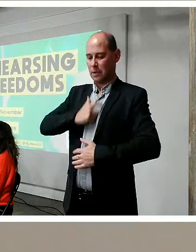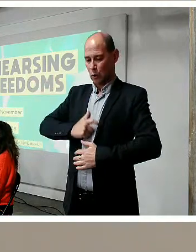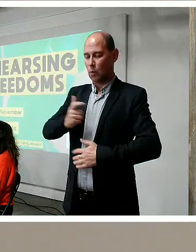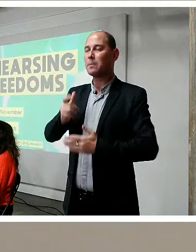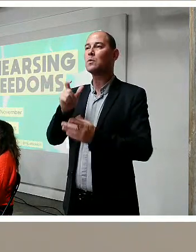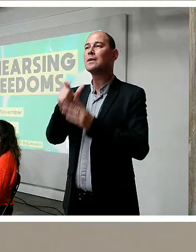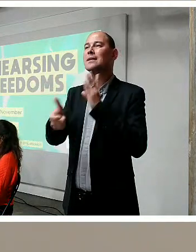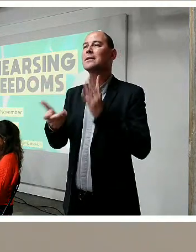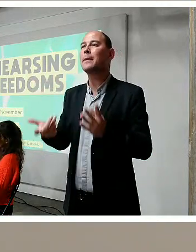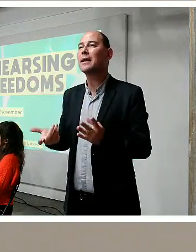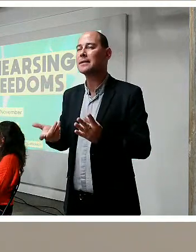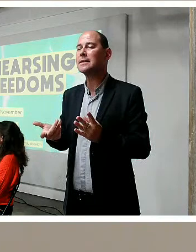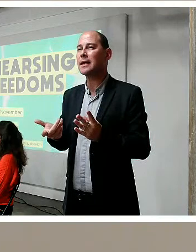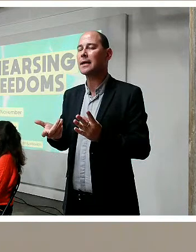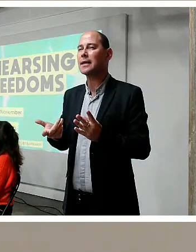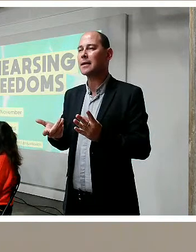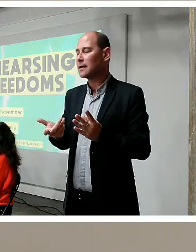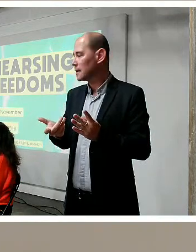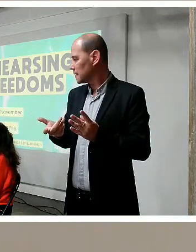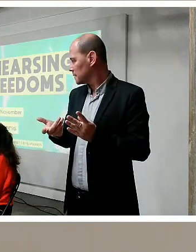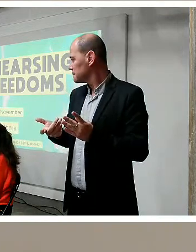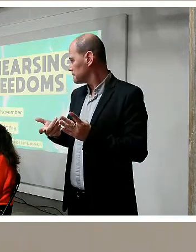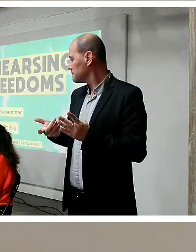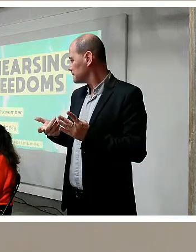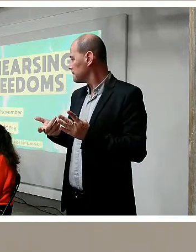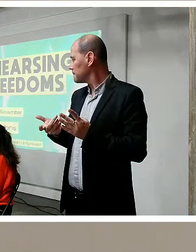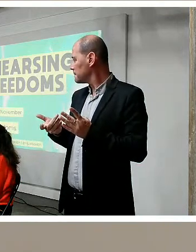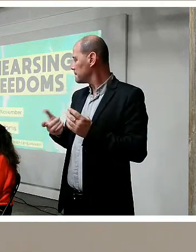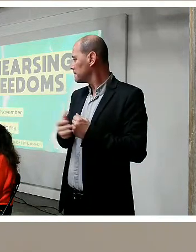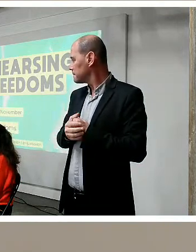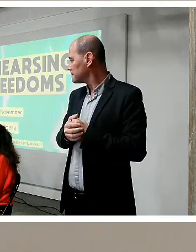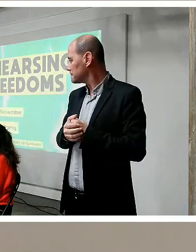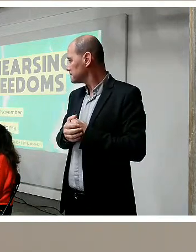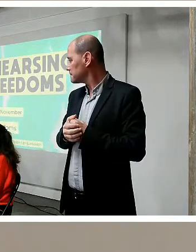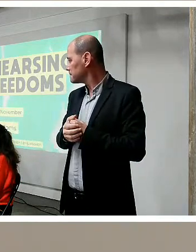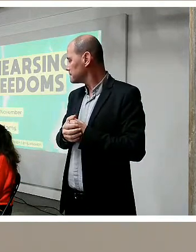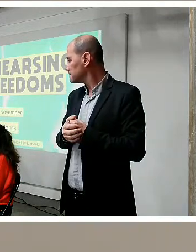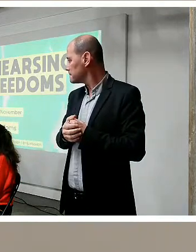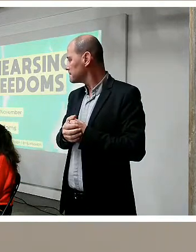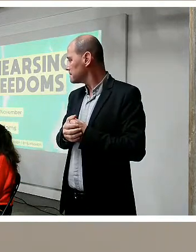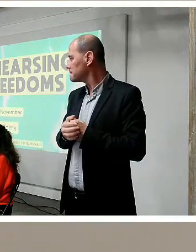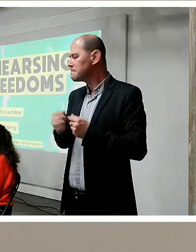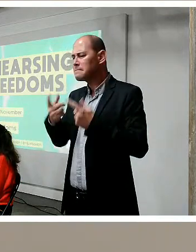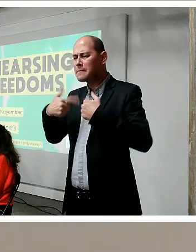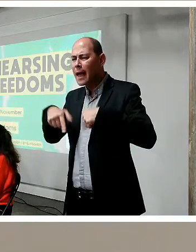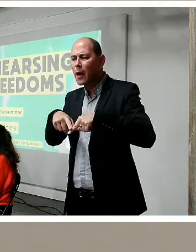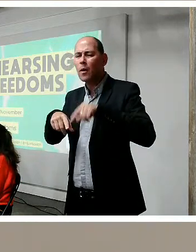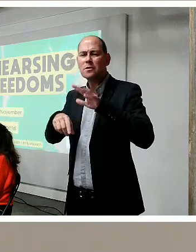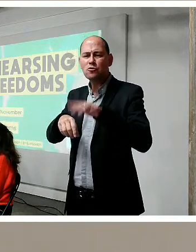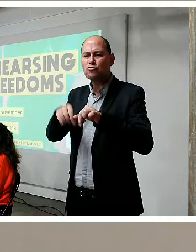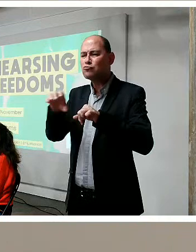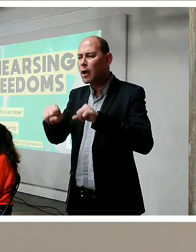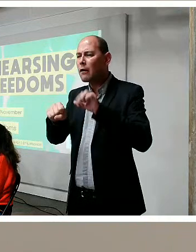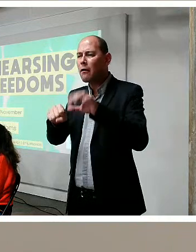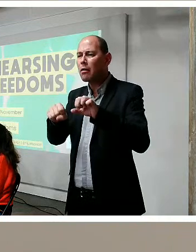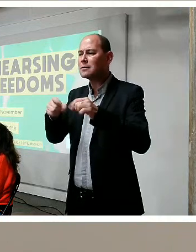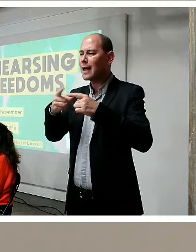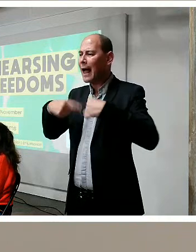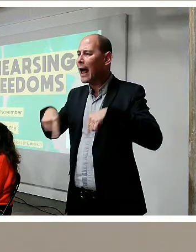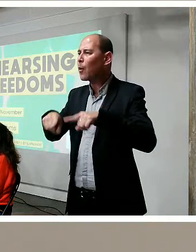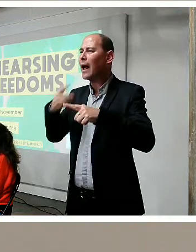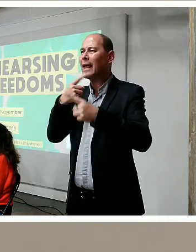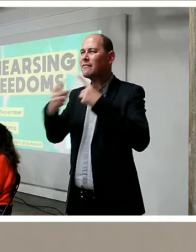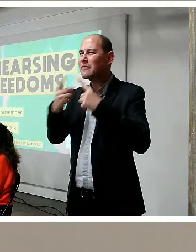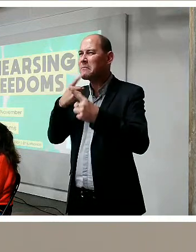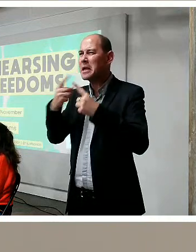then, when after spilling out our most inner world, our biggest struggles, our information that is judged and